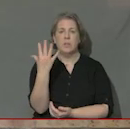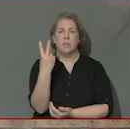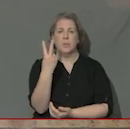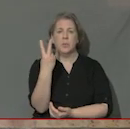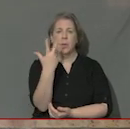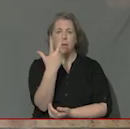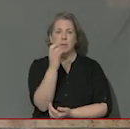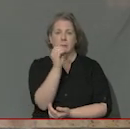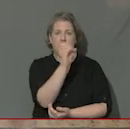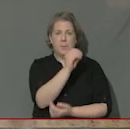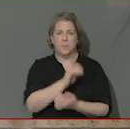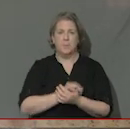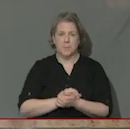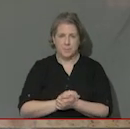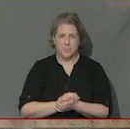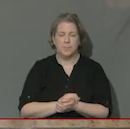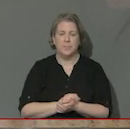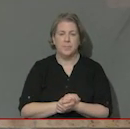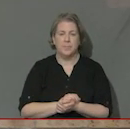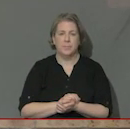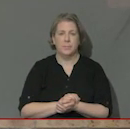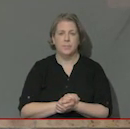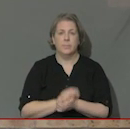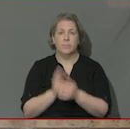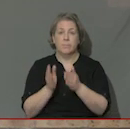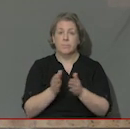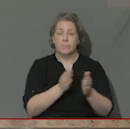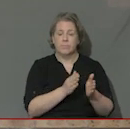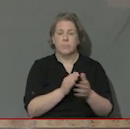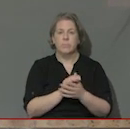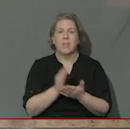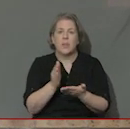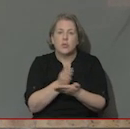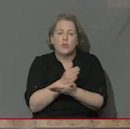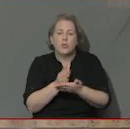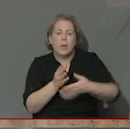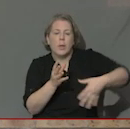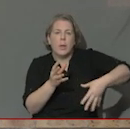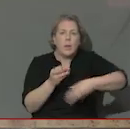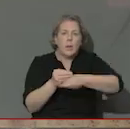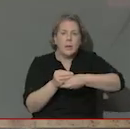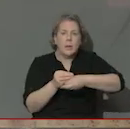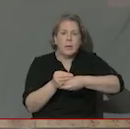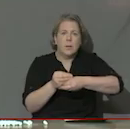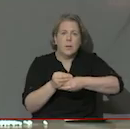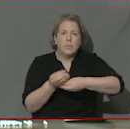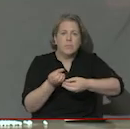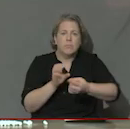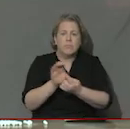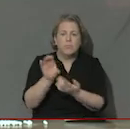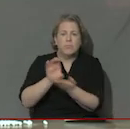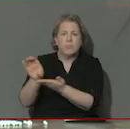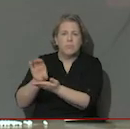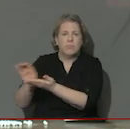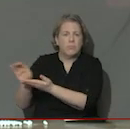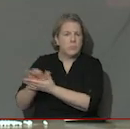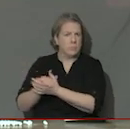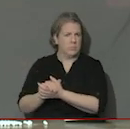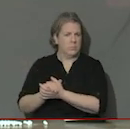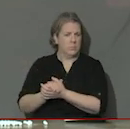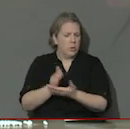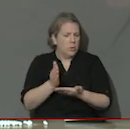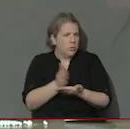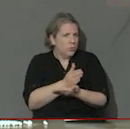$352,800. And then they say additional shares were issued. That's all. So they say